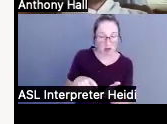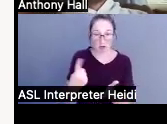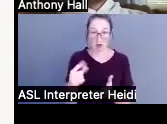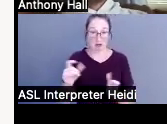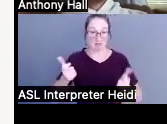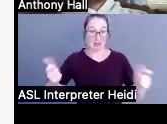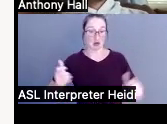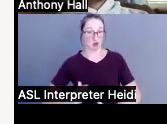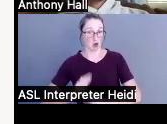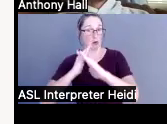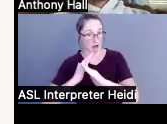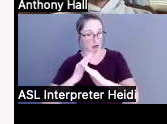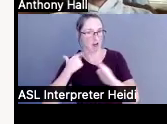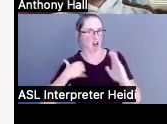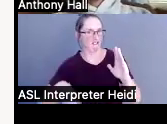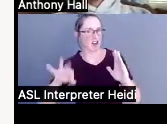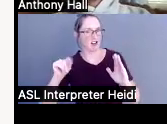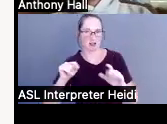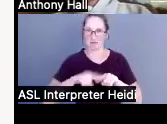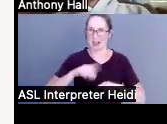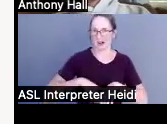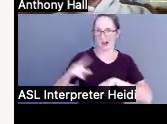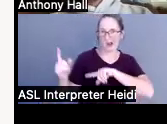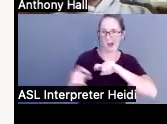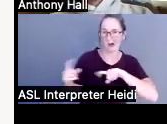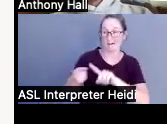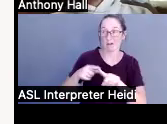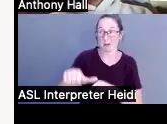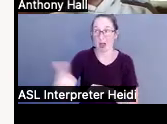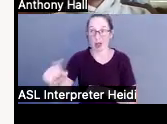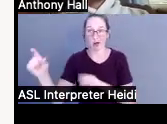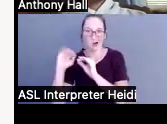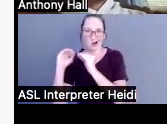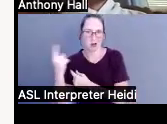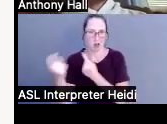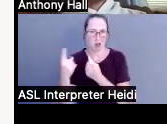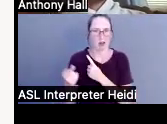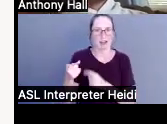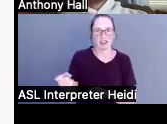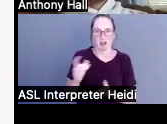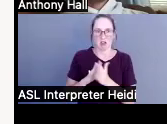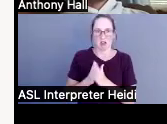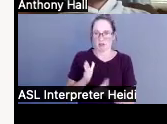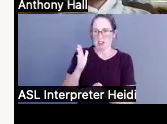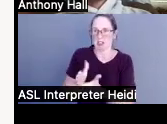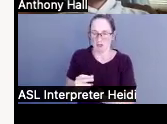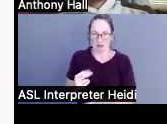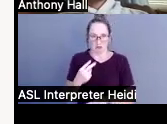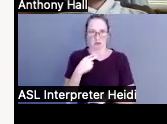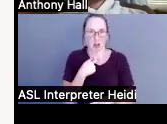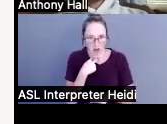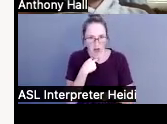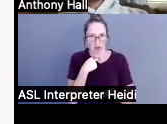that I've been finding based on the questions that other organizations ask, they get stopped or stumped at